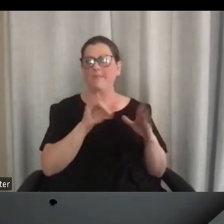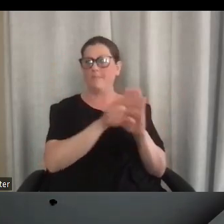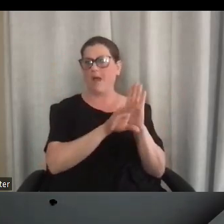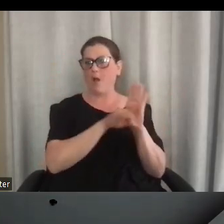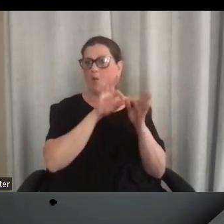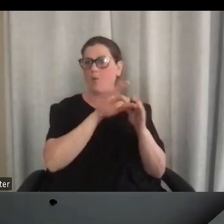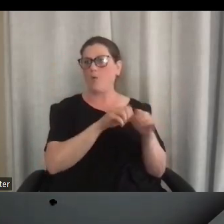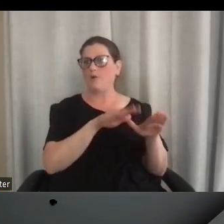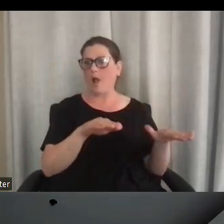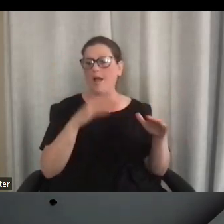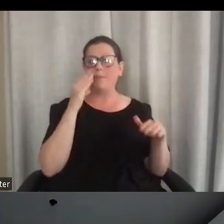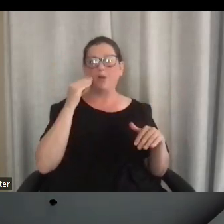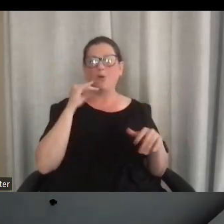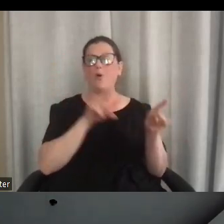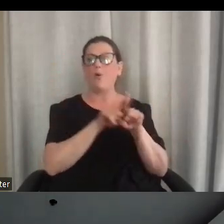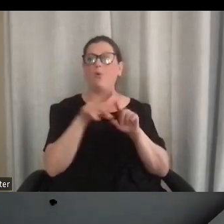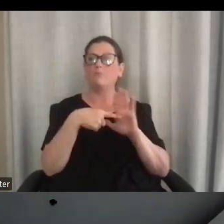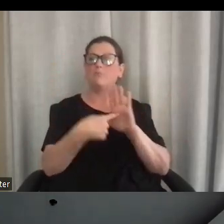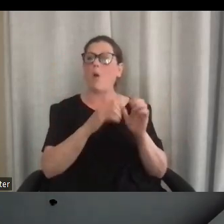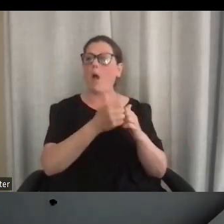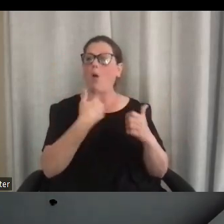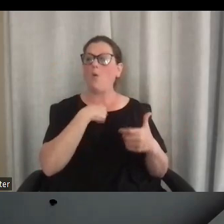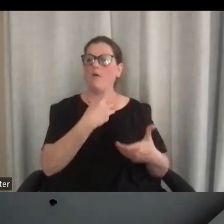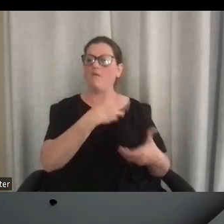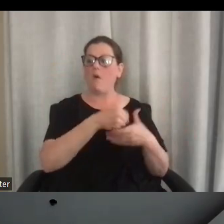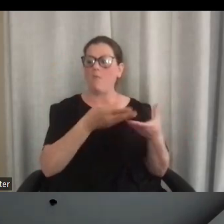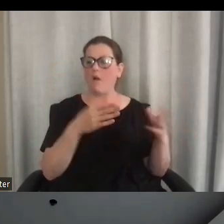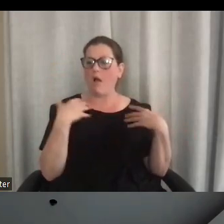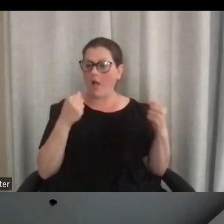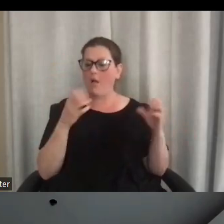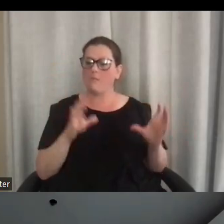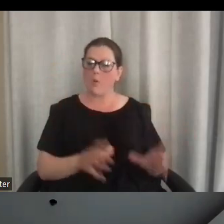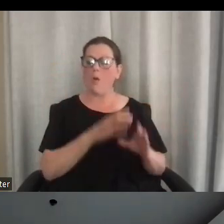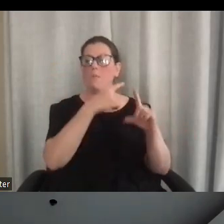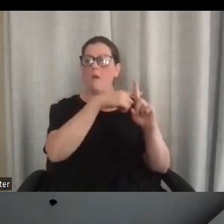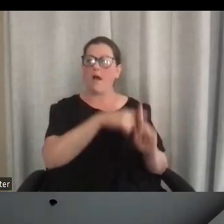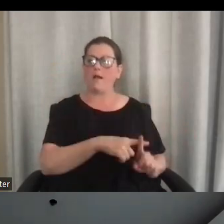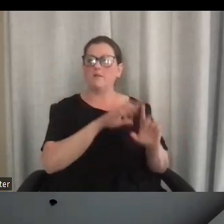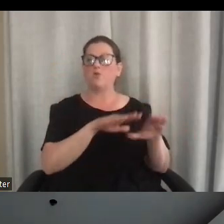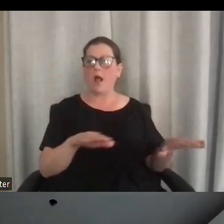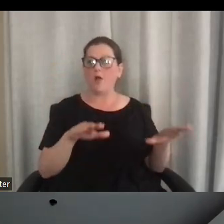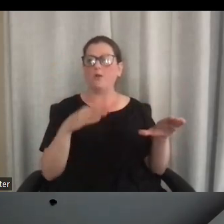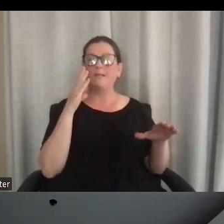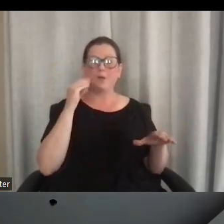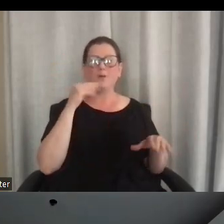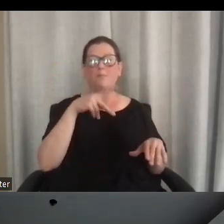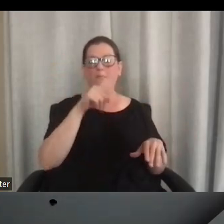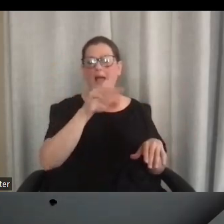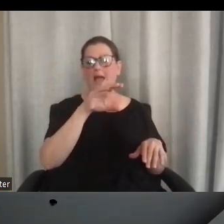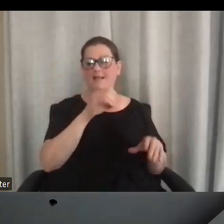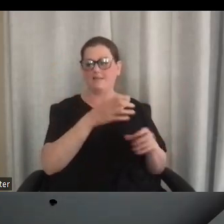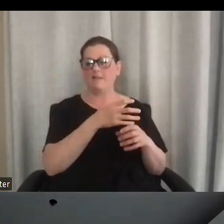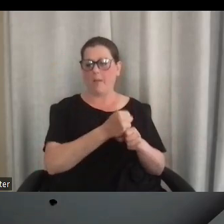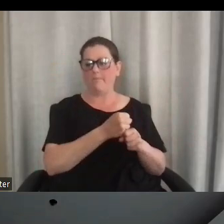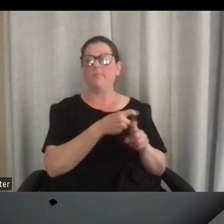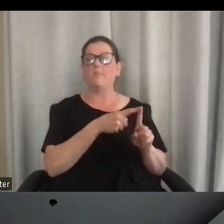experiences, I'm also highlighting the role we can play in public health by promoting positive childhood experiences, or PACEs, to improve mental health outcomes and